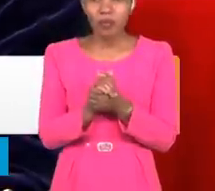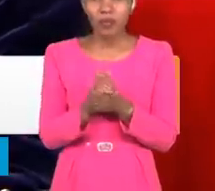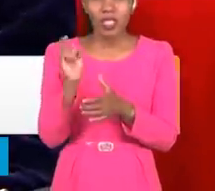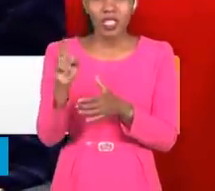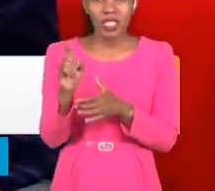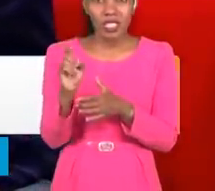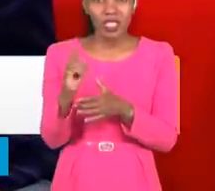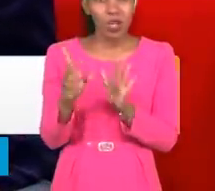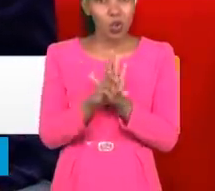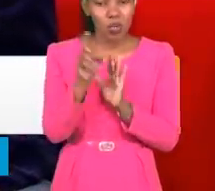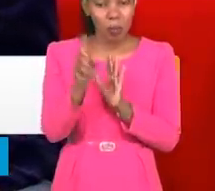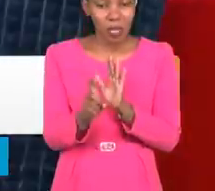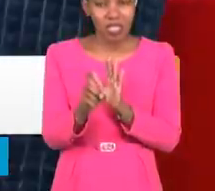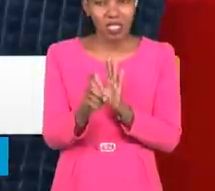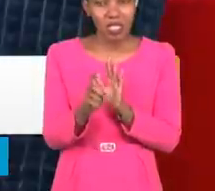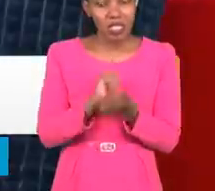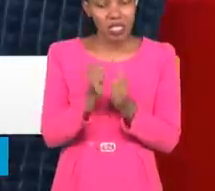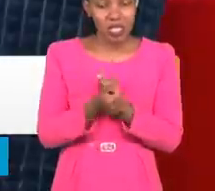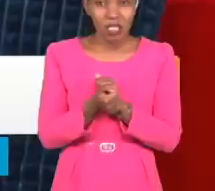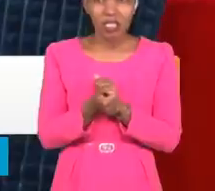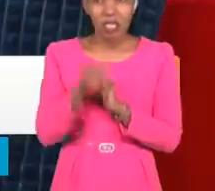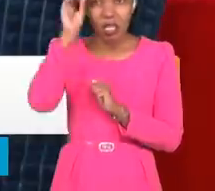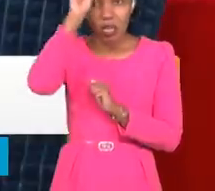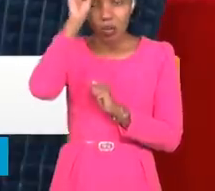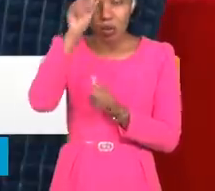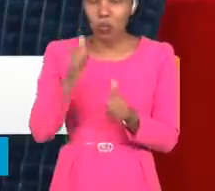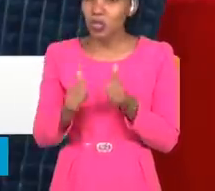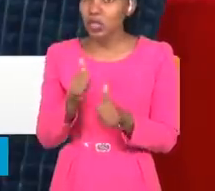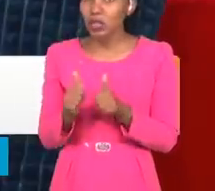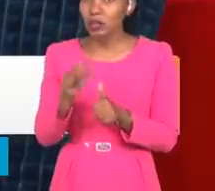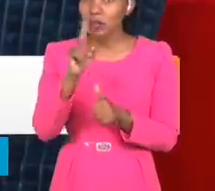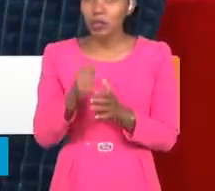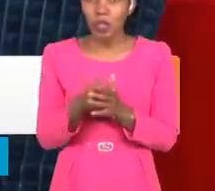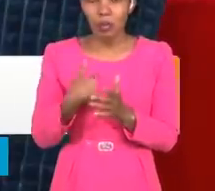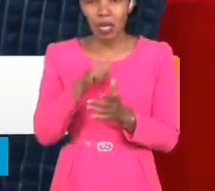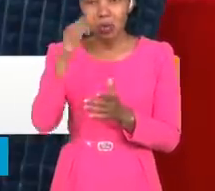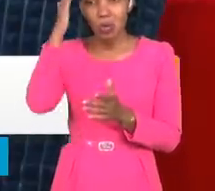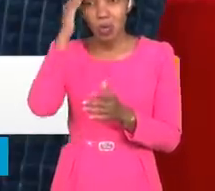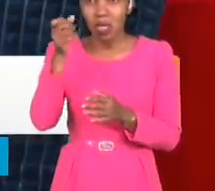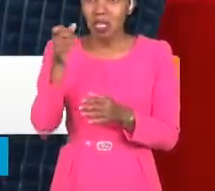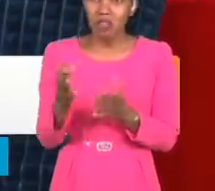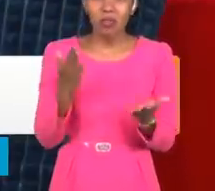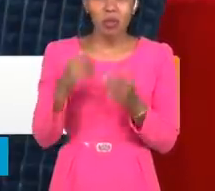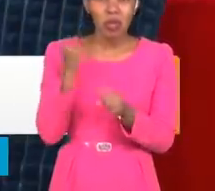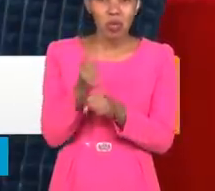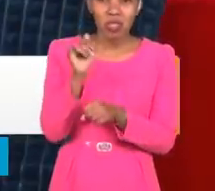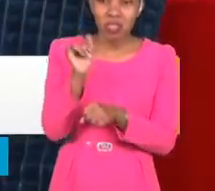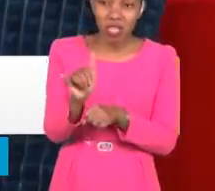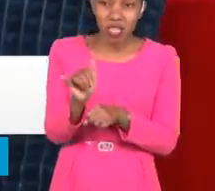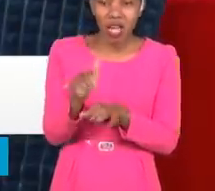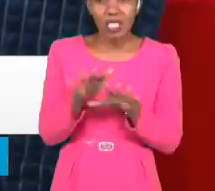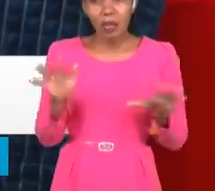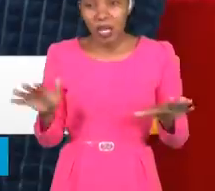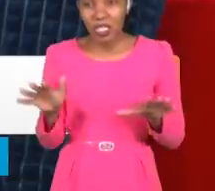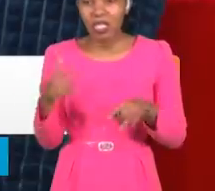to be regulated. It must. Yeah. Not what's your needs opinion? It must. Yeah. I don't know mm-hmm if they are doing this as a marketing game.